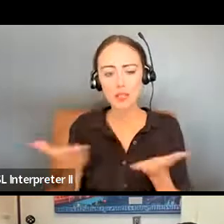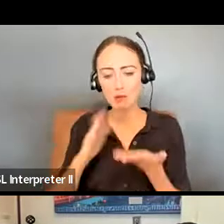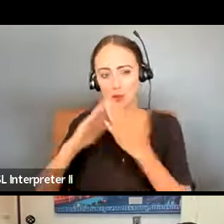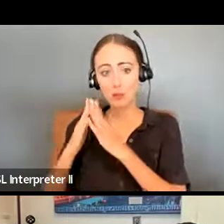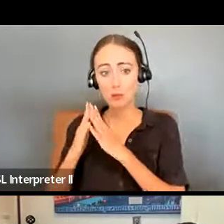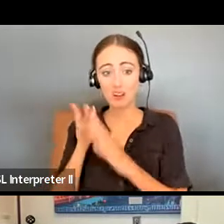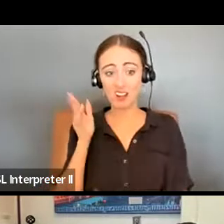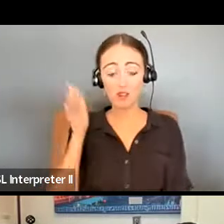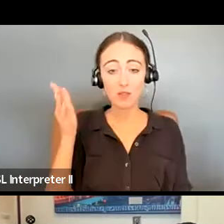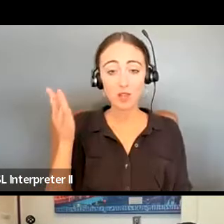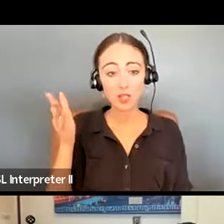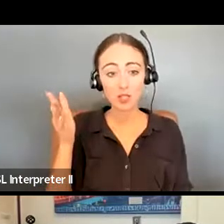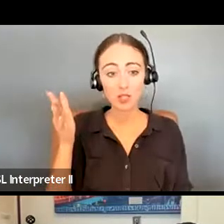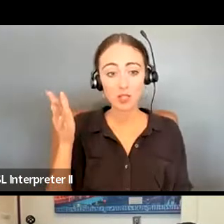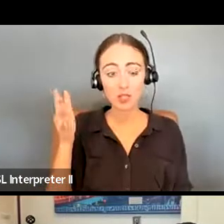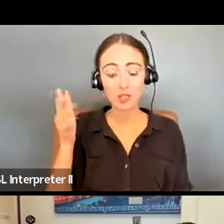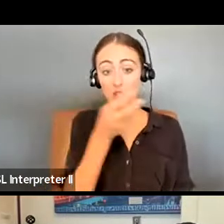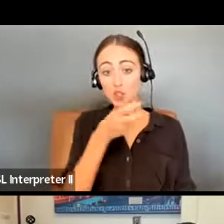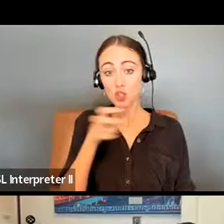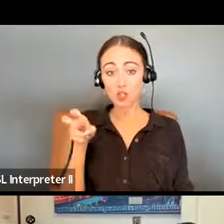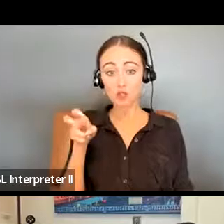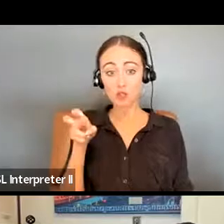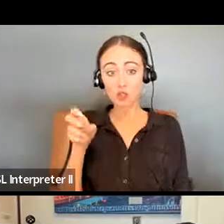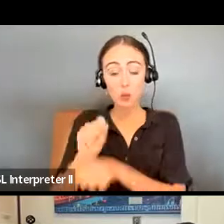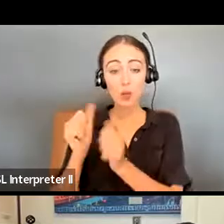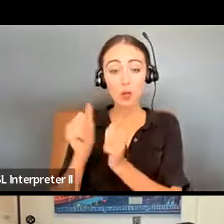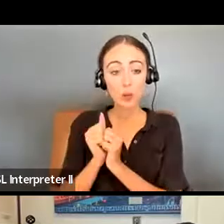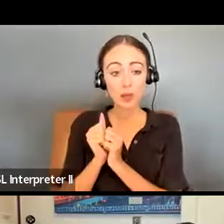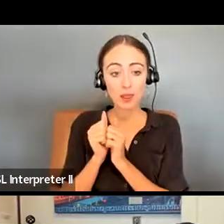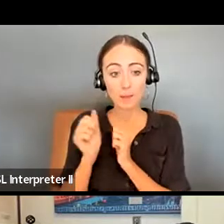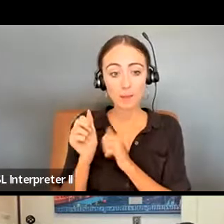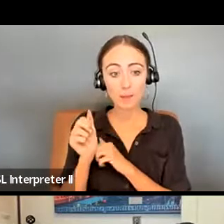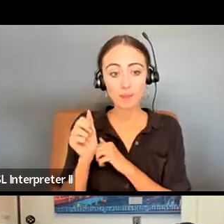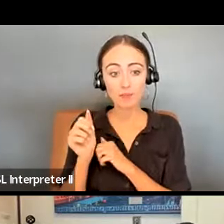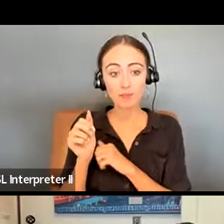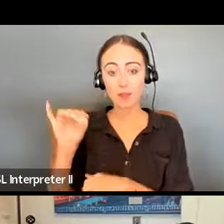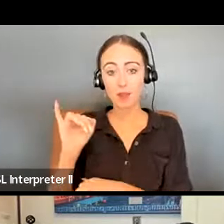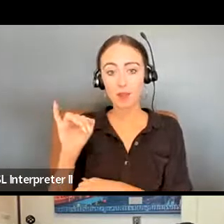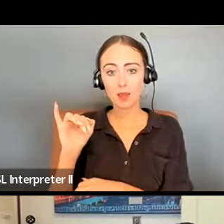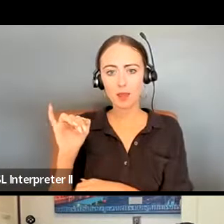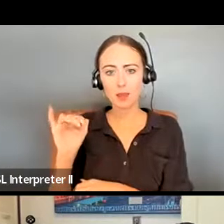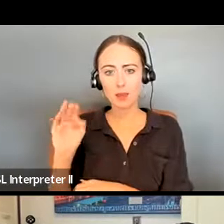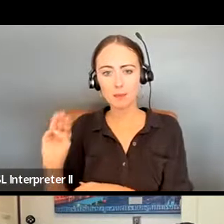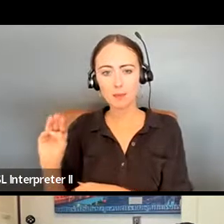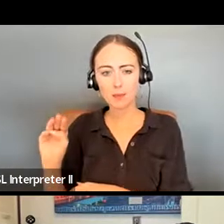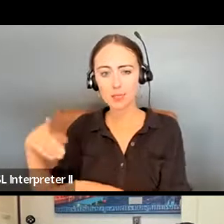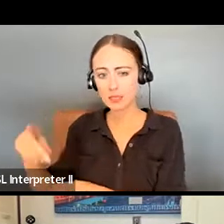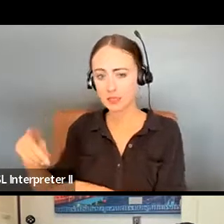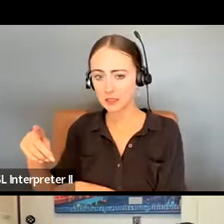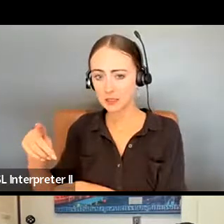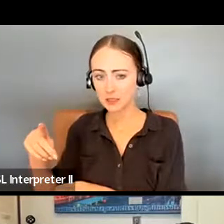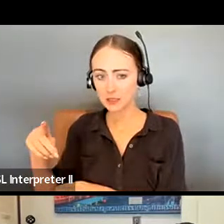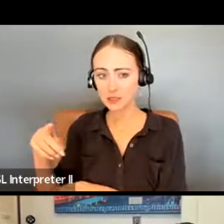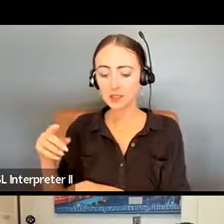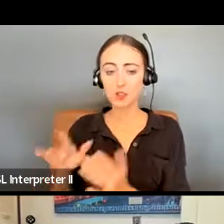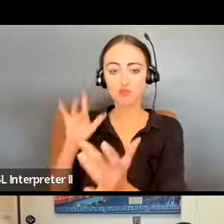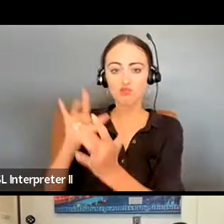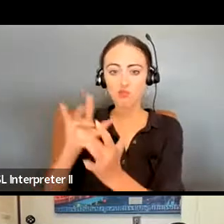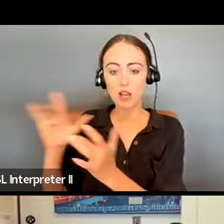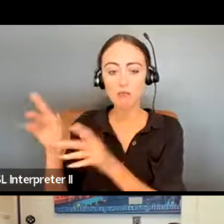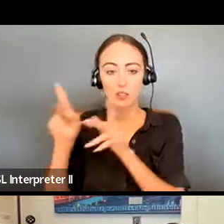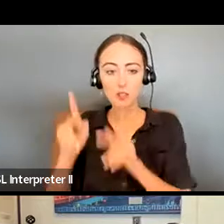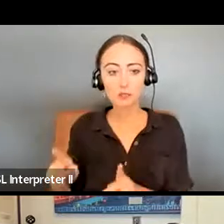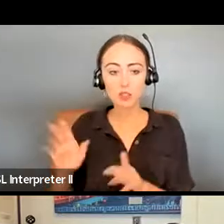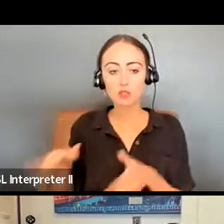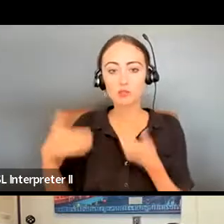eventually transferred over to working with MPD to help as an outreach person with them, which gave them